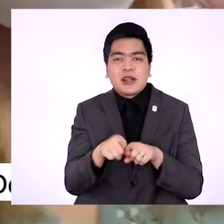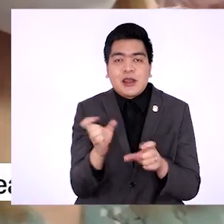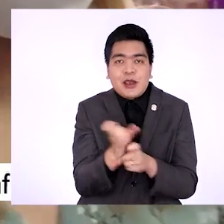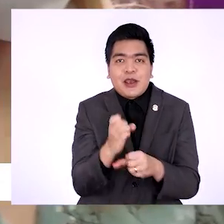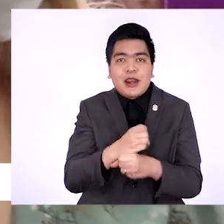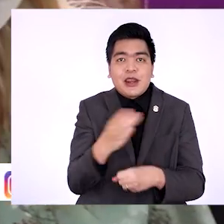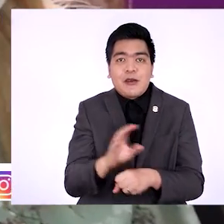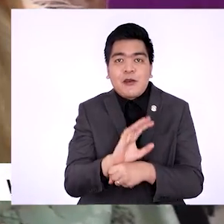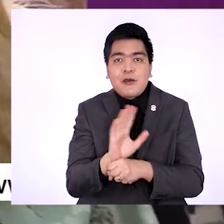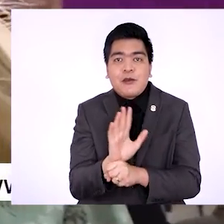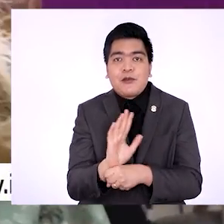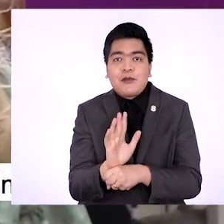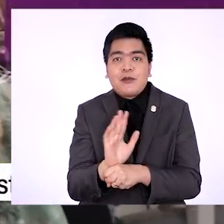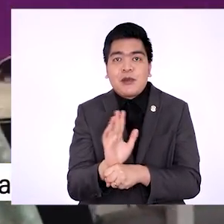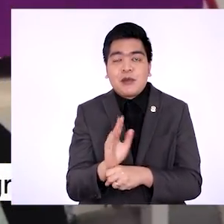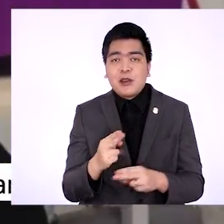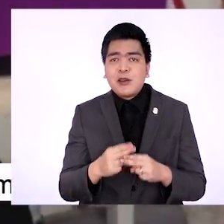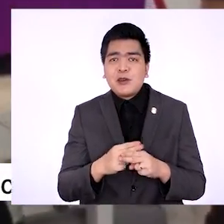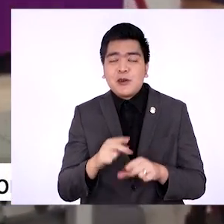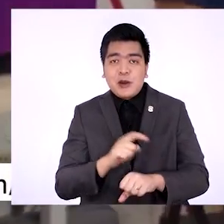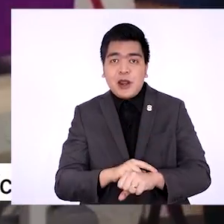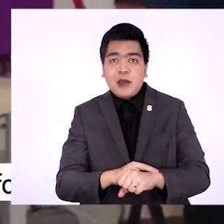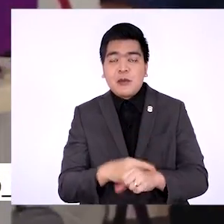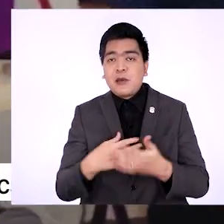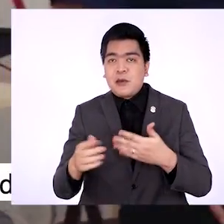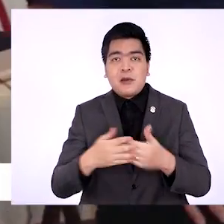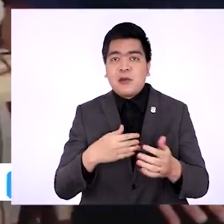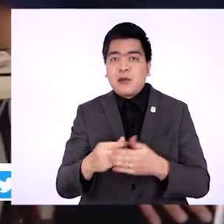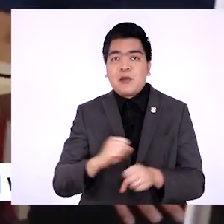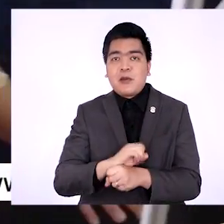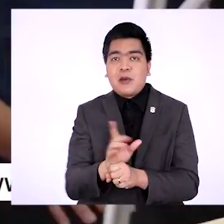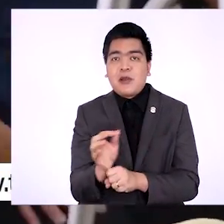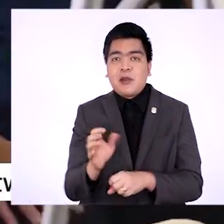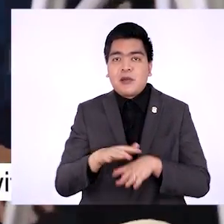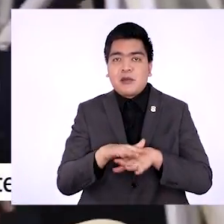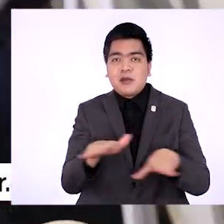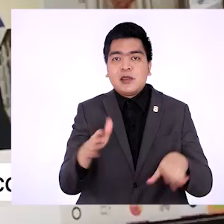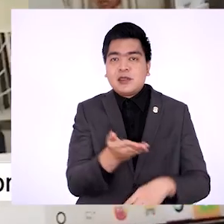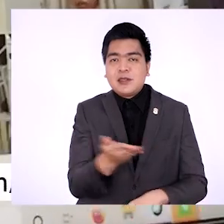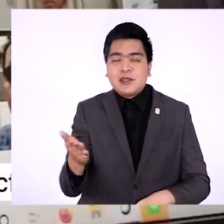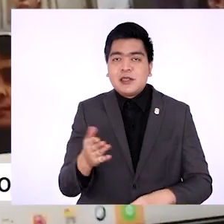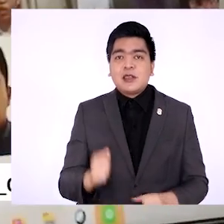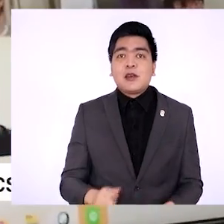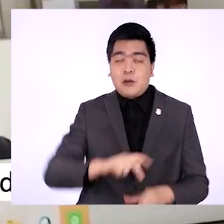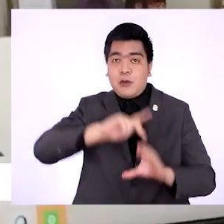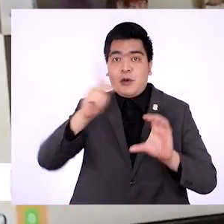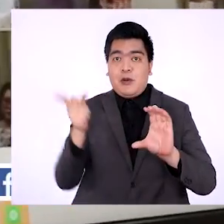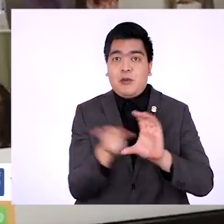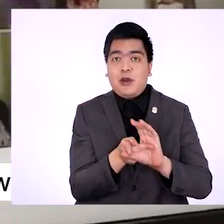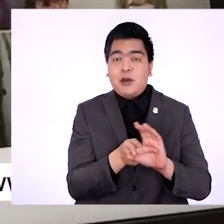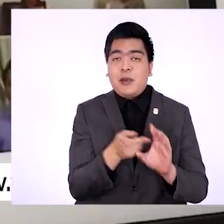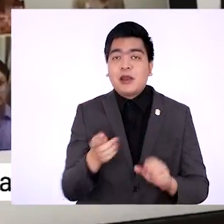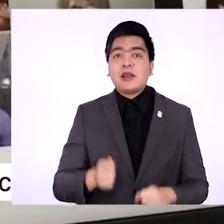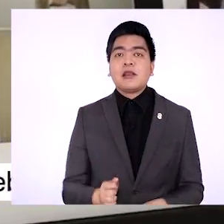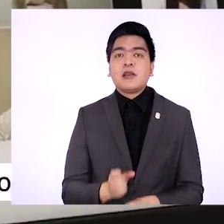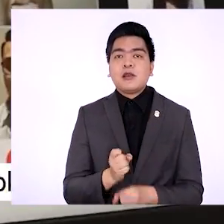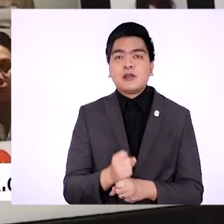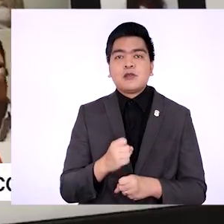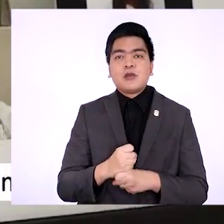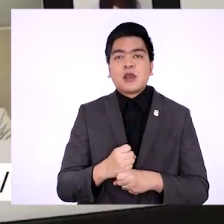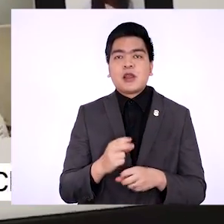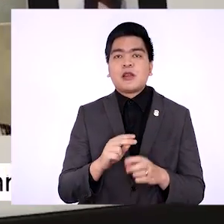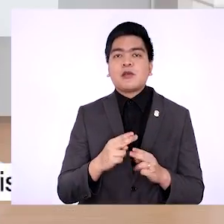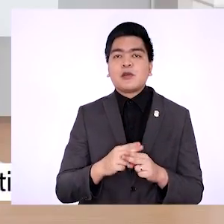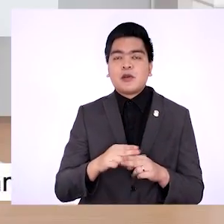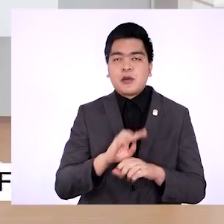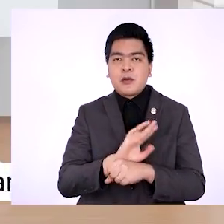their films in a short time and even in this pandemic. As for the brethren who took part in the short film making, it was such a